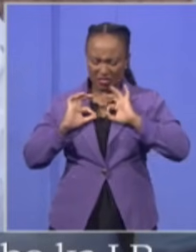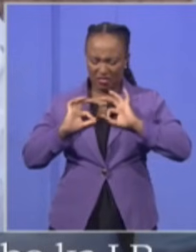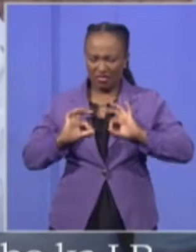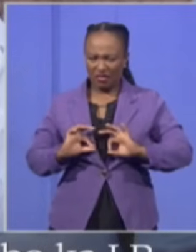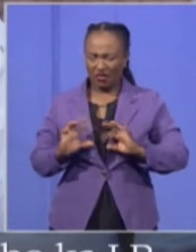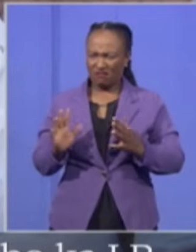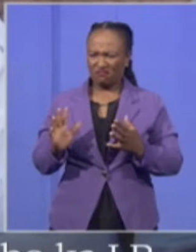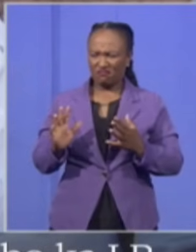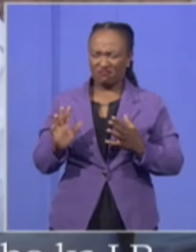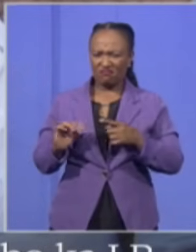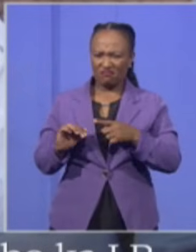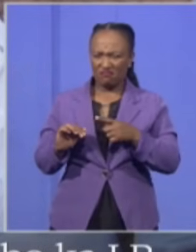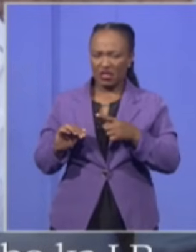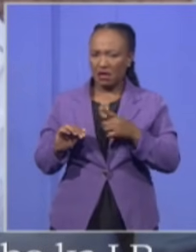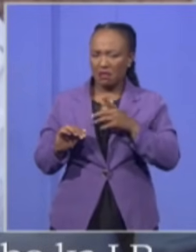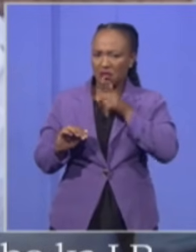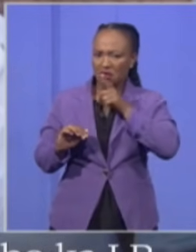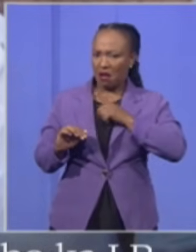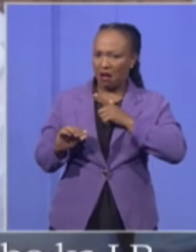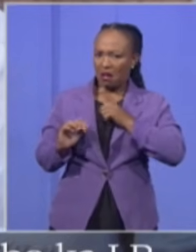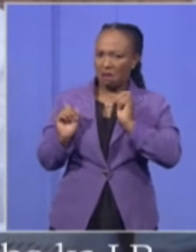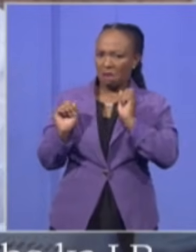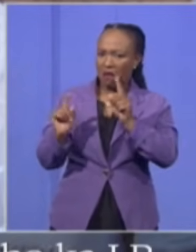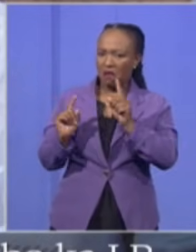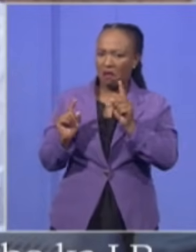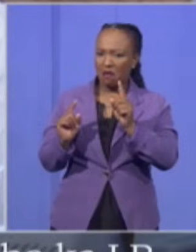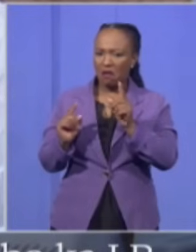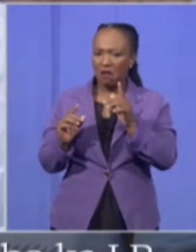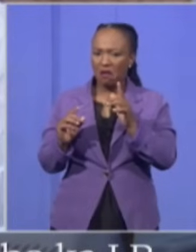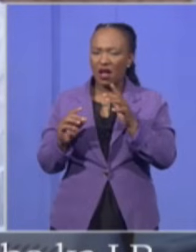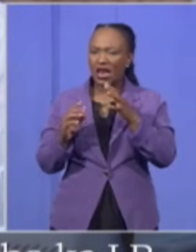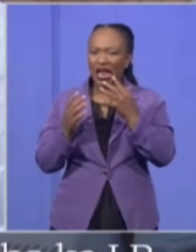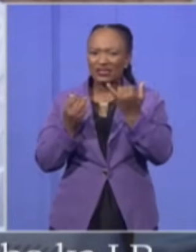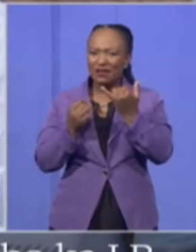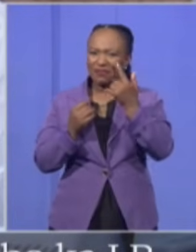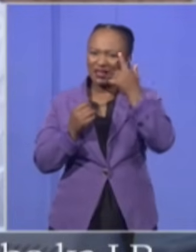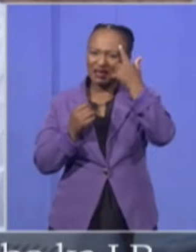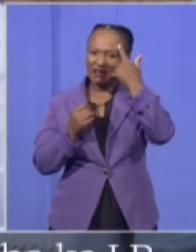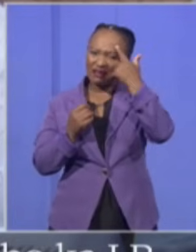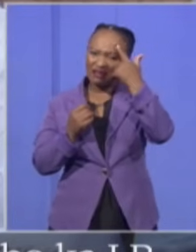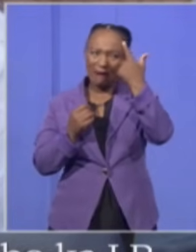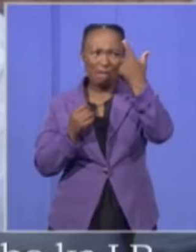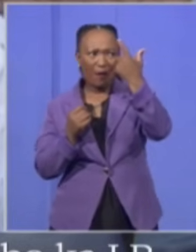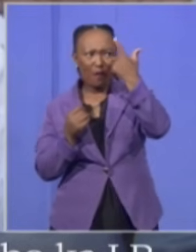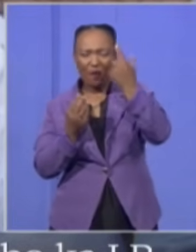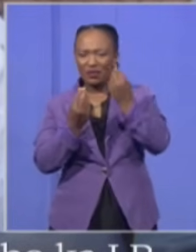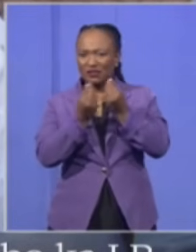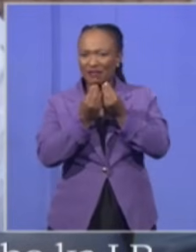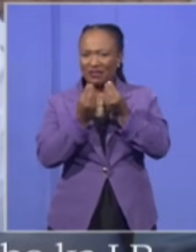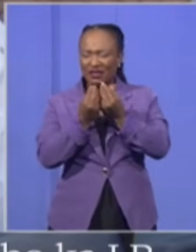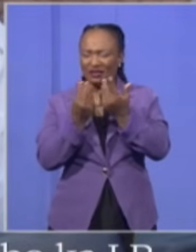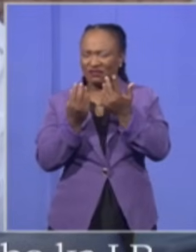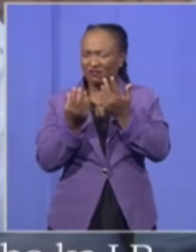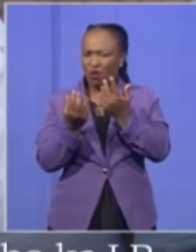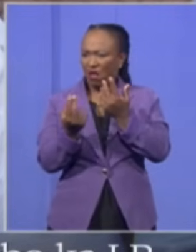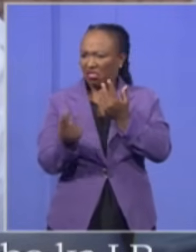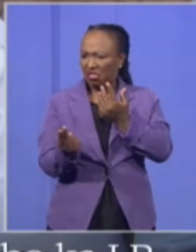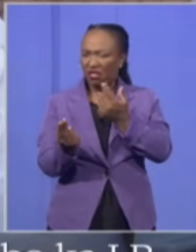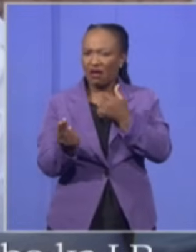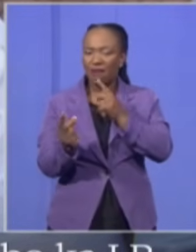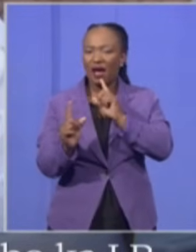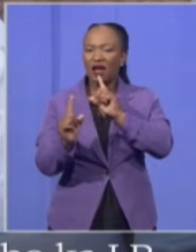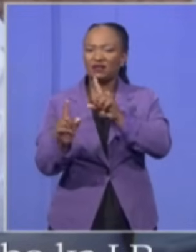gore a go bala ke no kry ka re mo re o bethile ke bulete o re ngwana ka o bethile ke ntho ke sa ikwešišeng ka ra ke ne answera